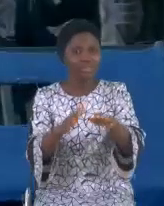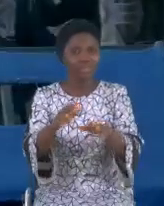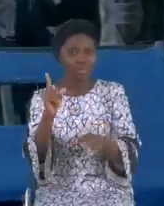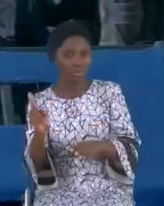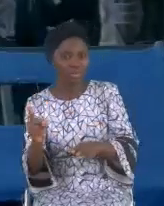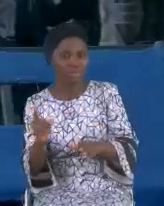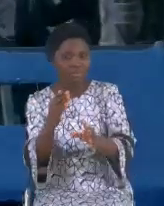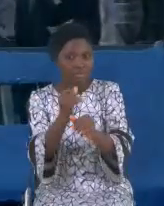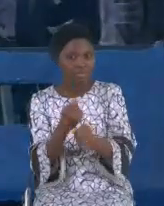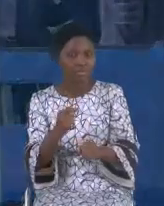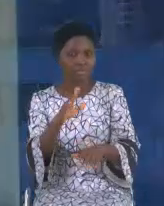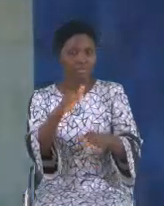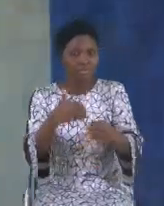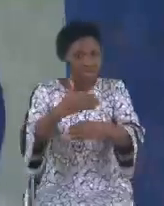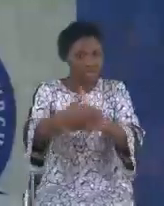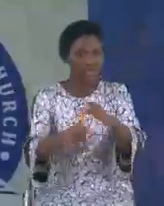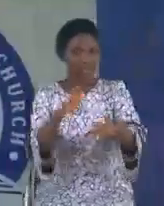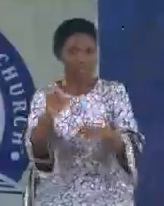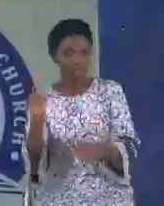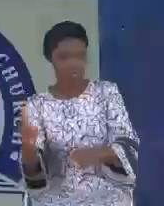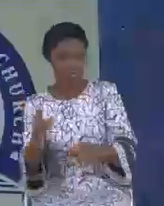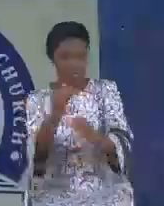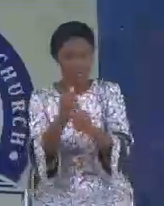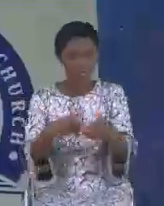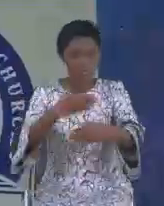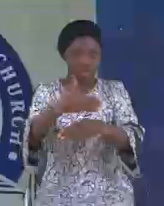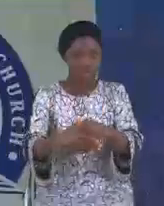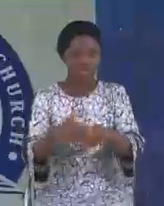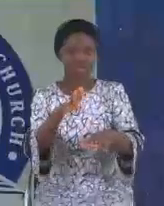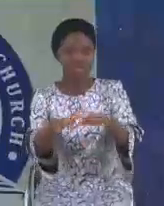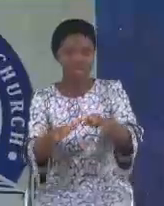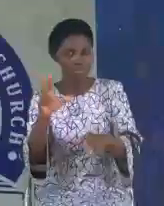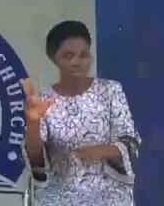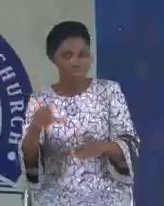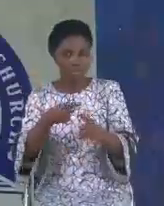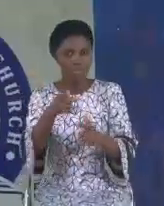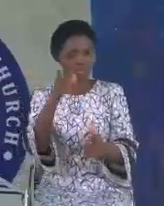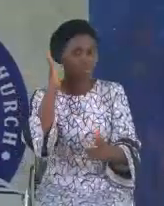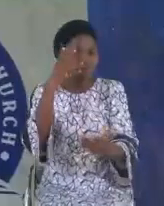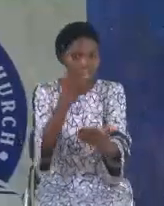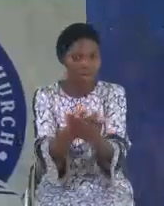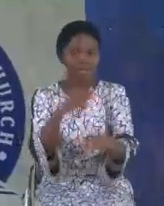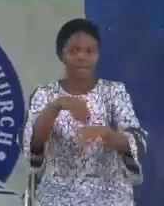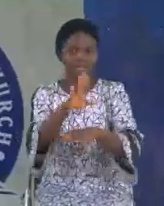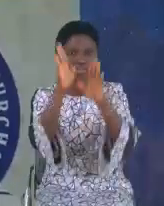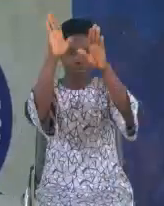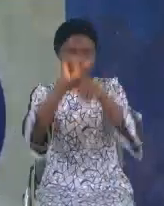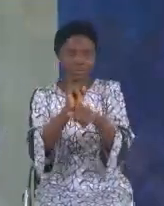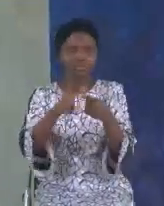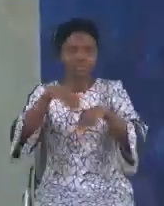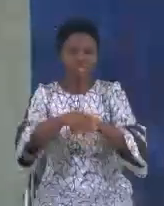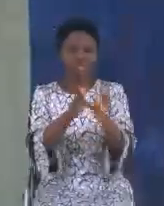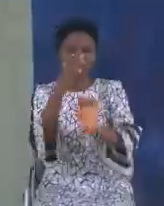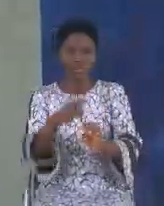step. Two, take the next step. Three, and you arrive at your miracle tonight. I said